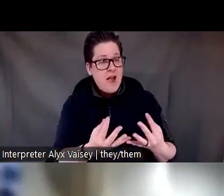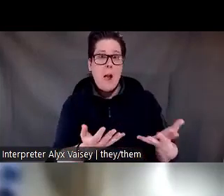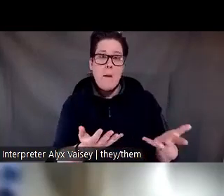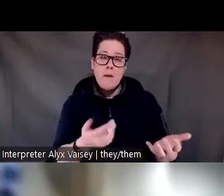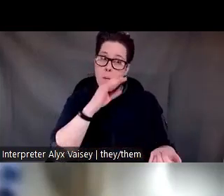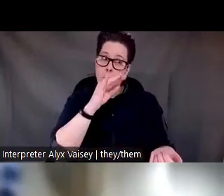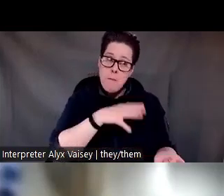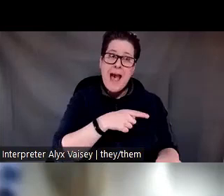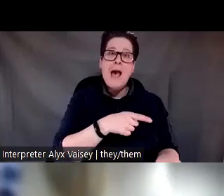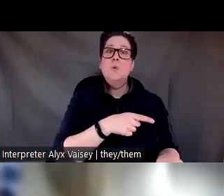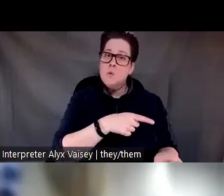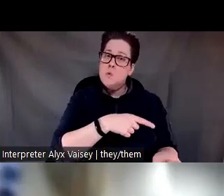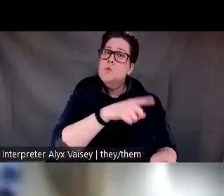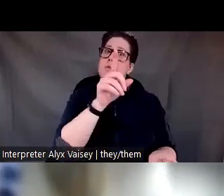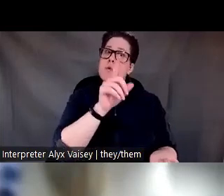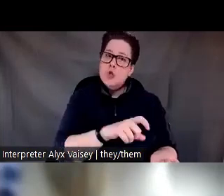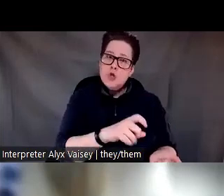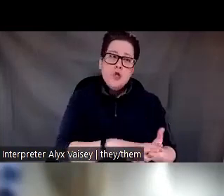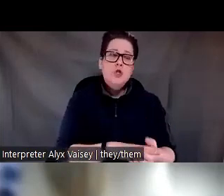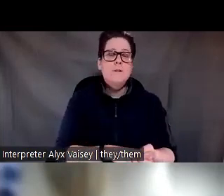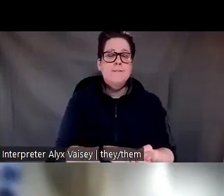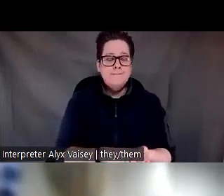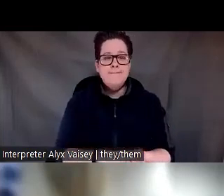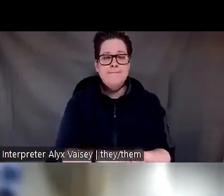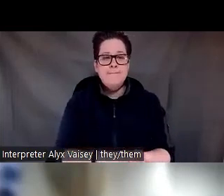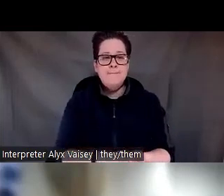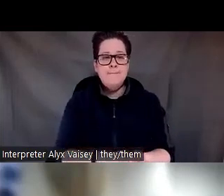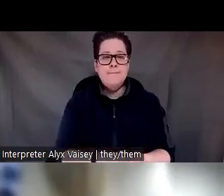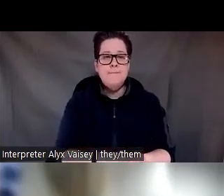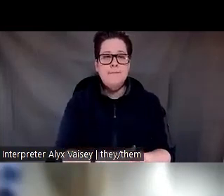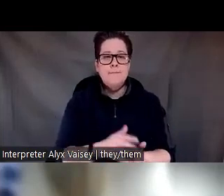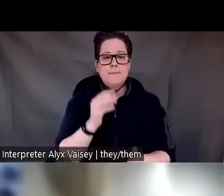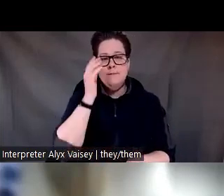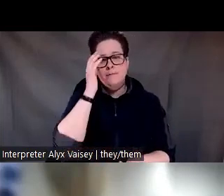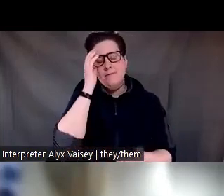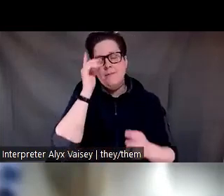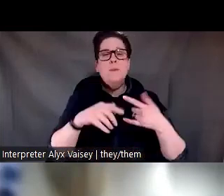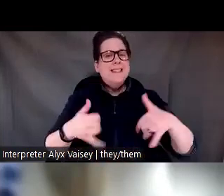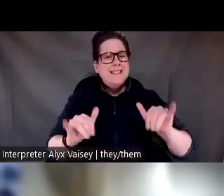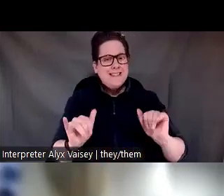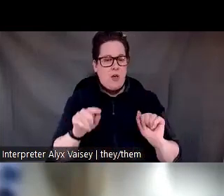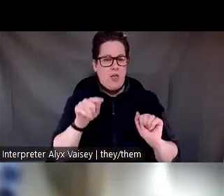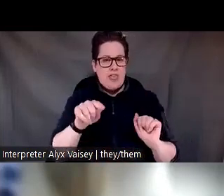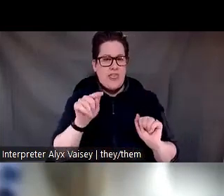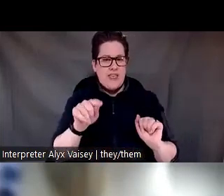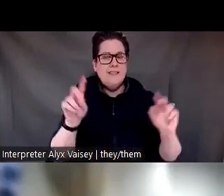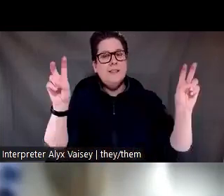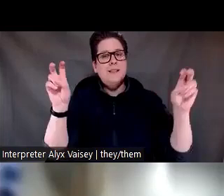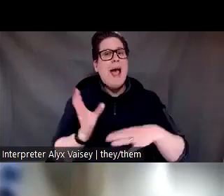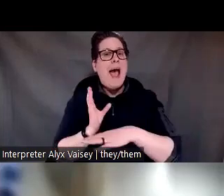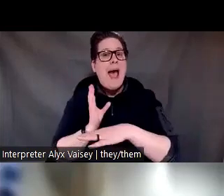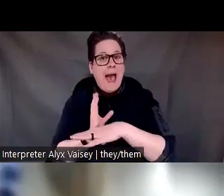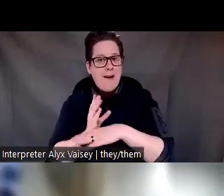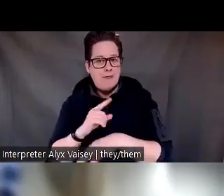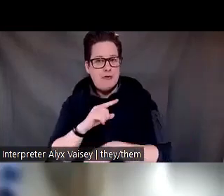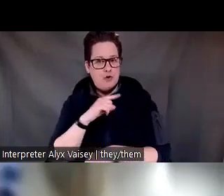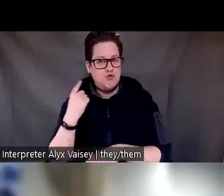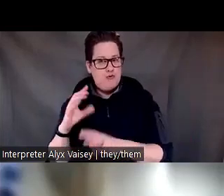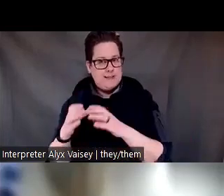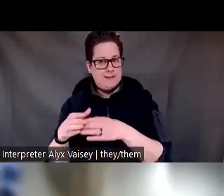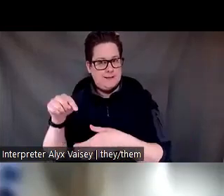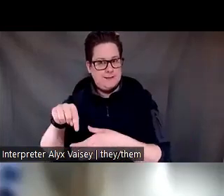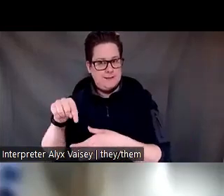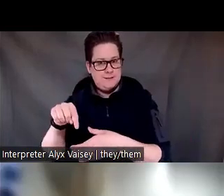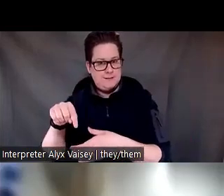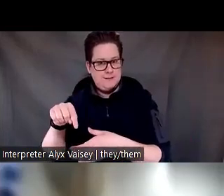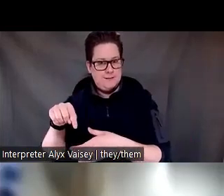forth. Like I said, this is still thinking about the quote unquote average risk group. So these